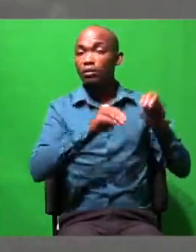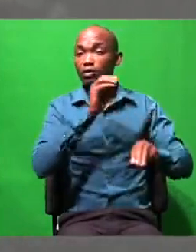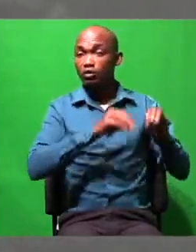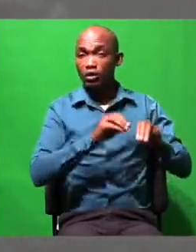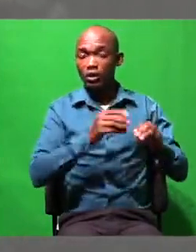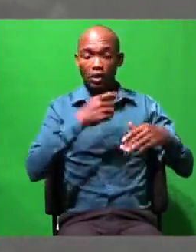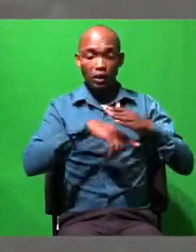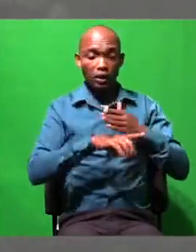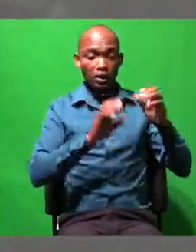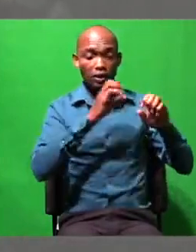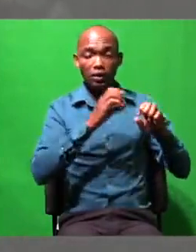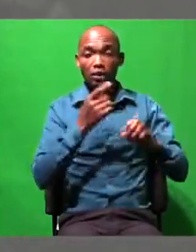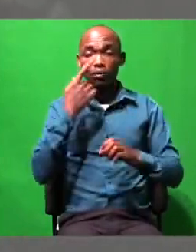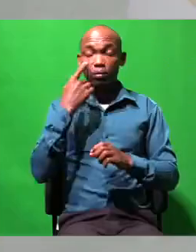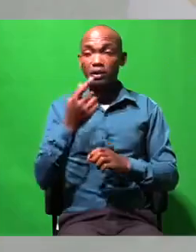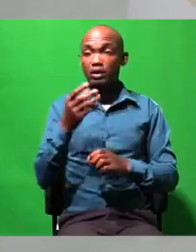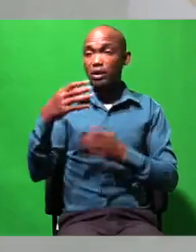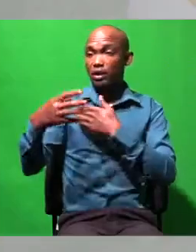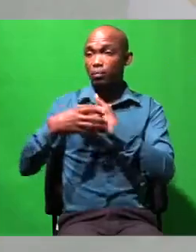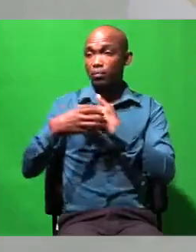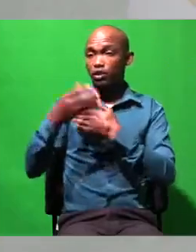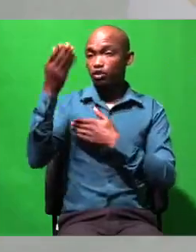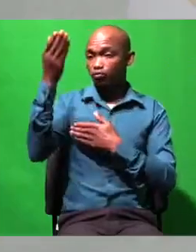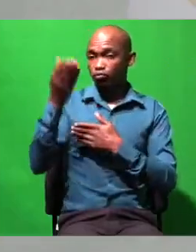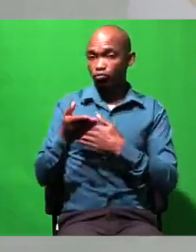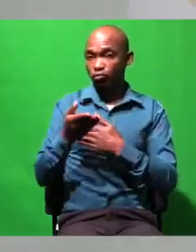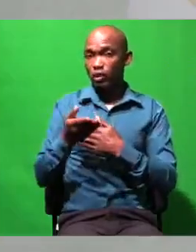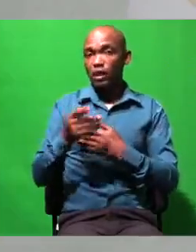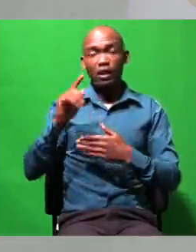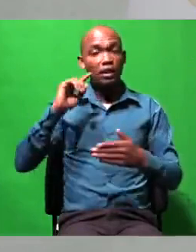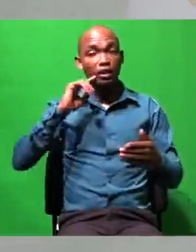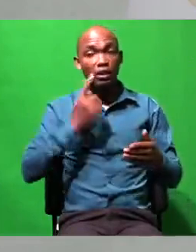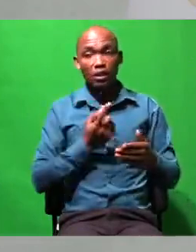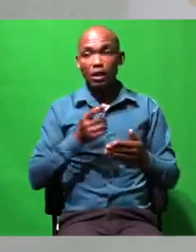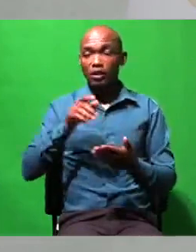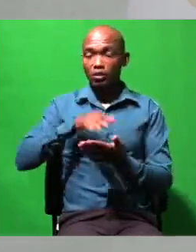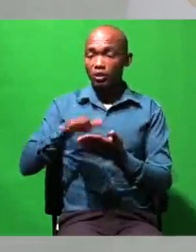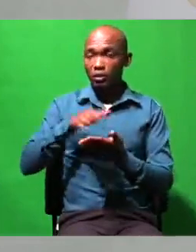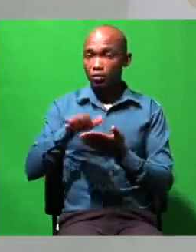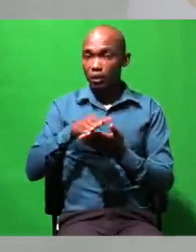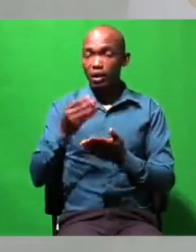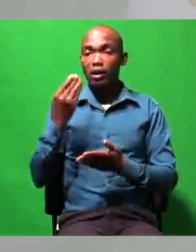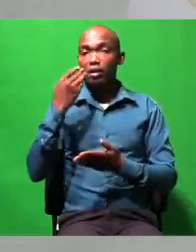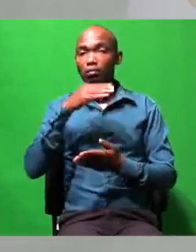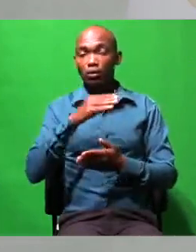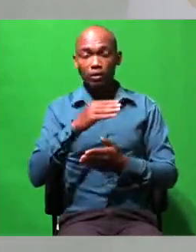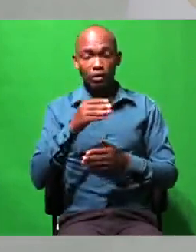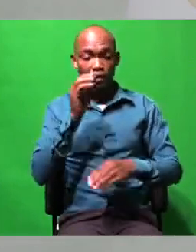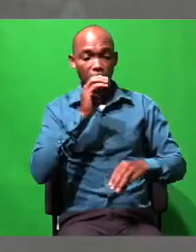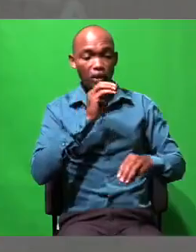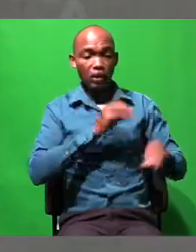science. So, you may see this picture and then try to explain how